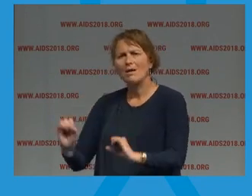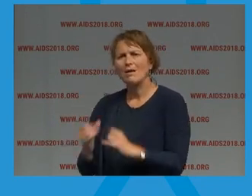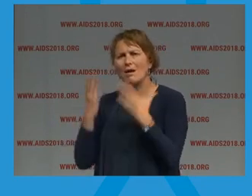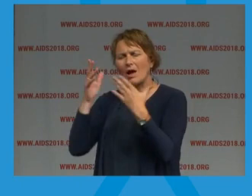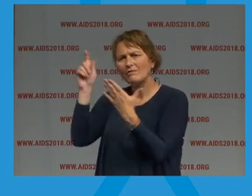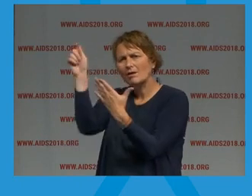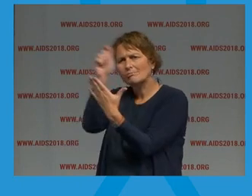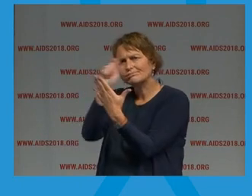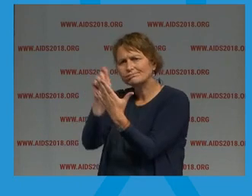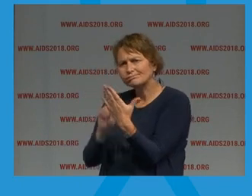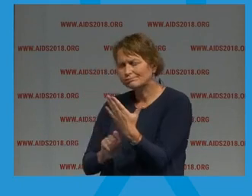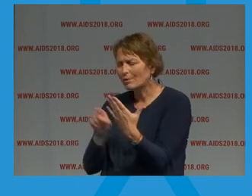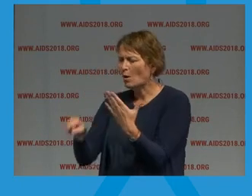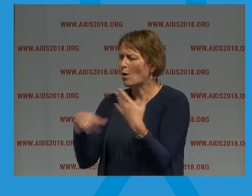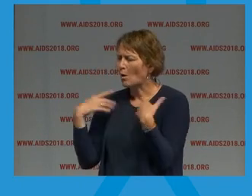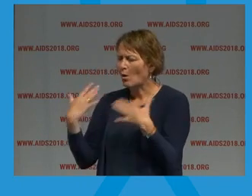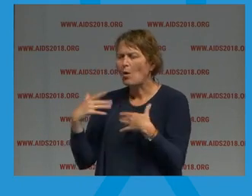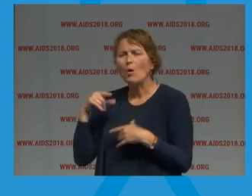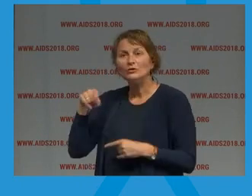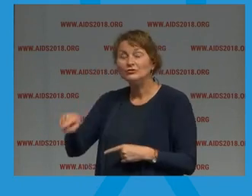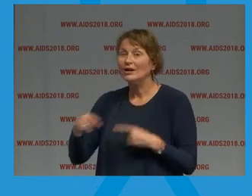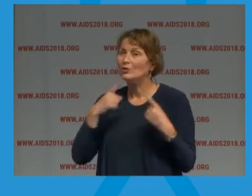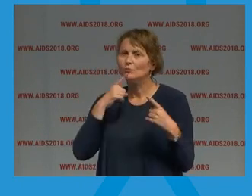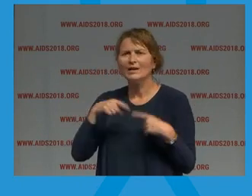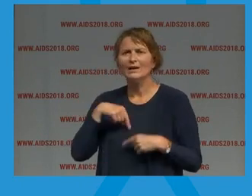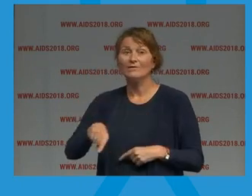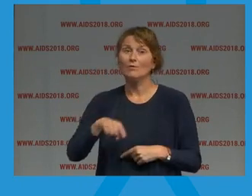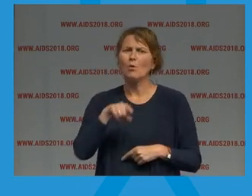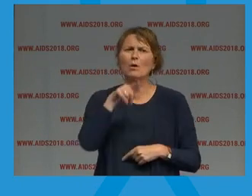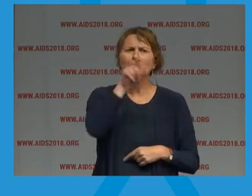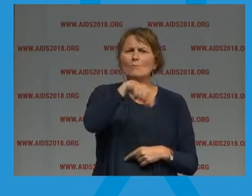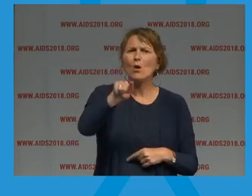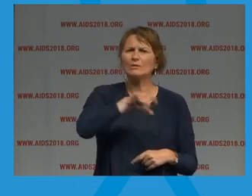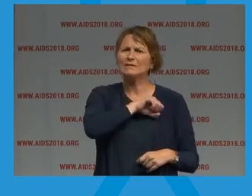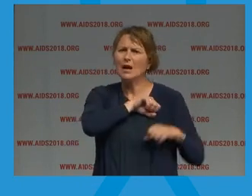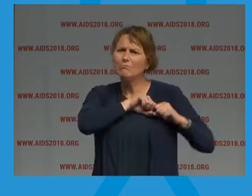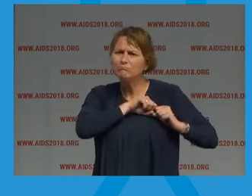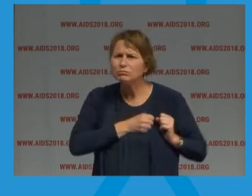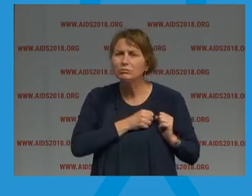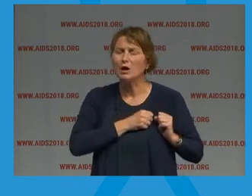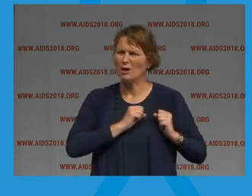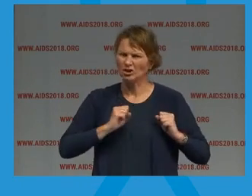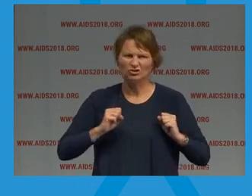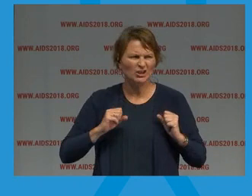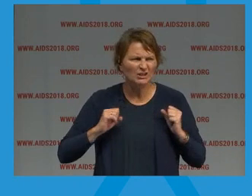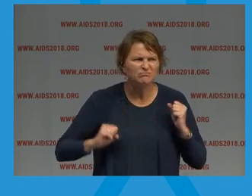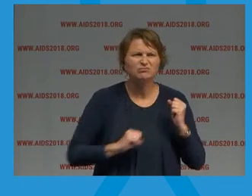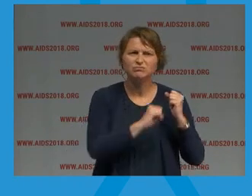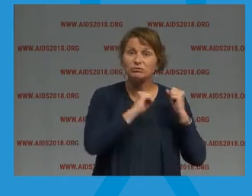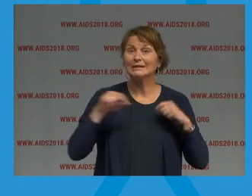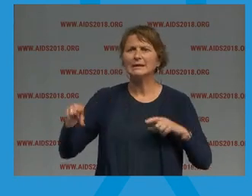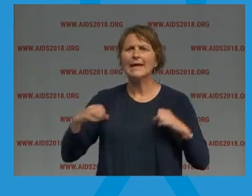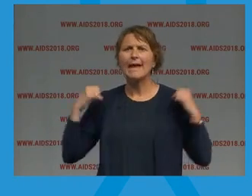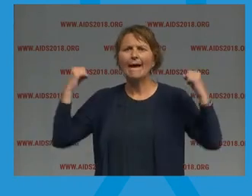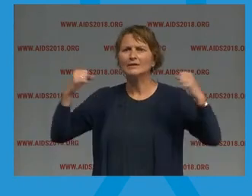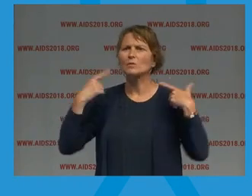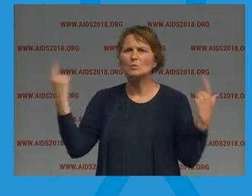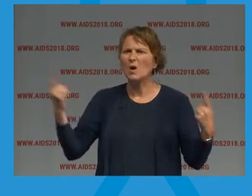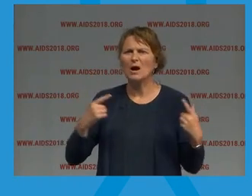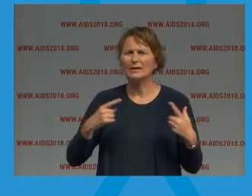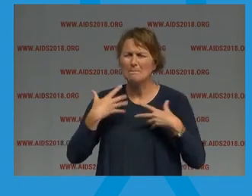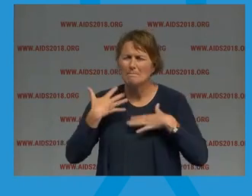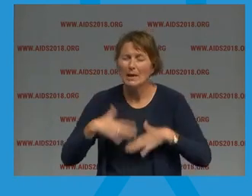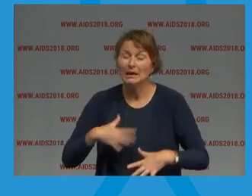Prudence was a Pied Piper for the brokenhearted, and that her activism was fueled by pain and passion